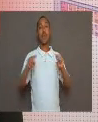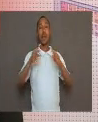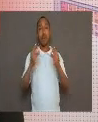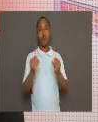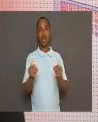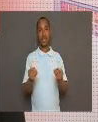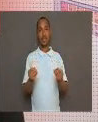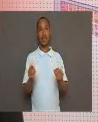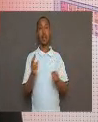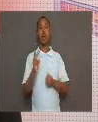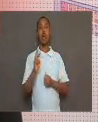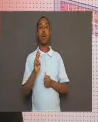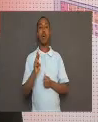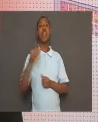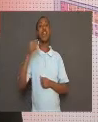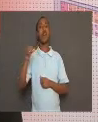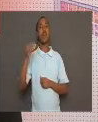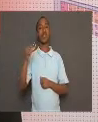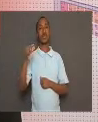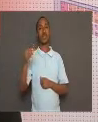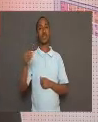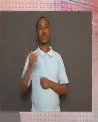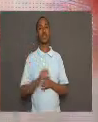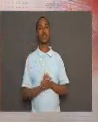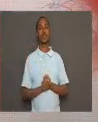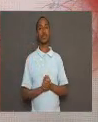molten or in aqueous solution.